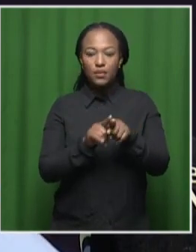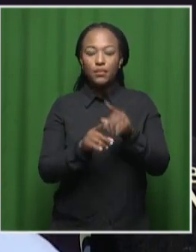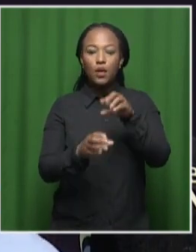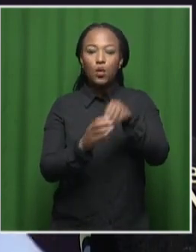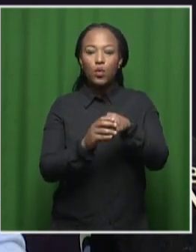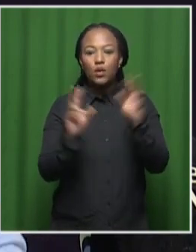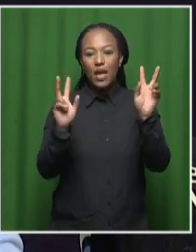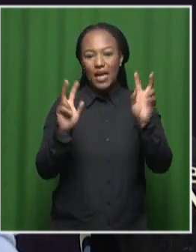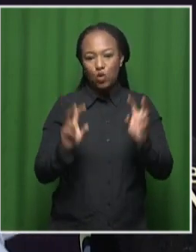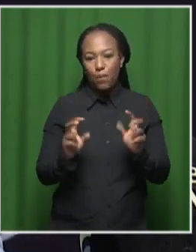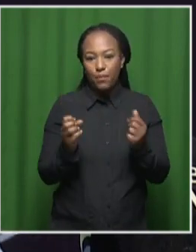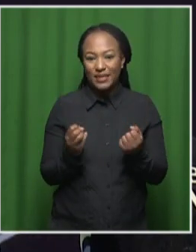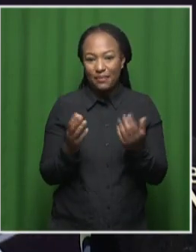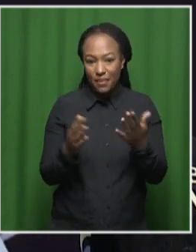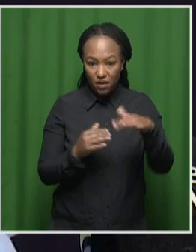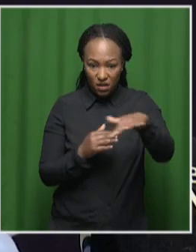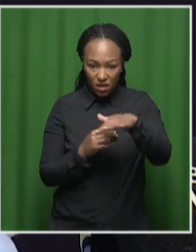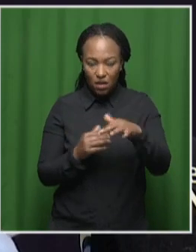supplied areas,